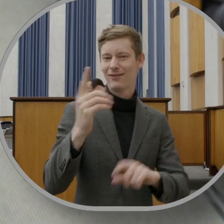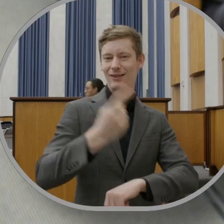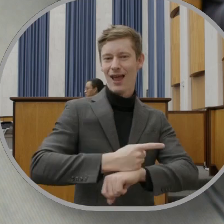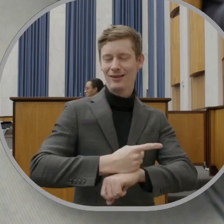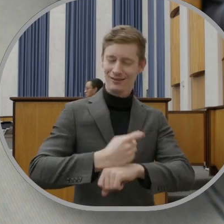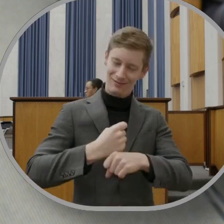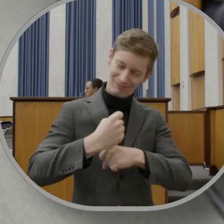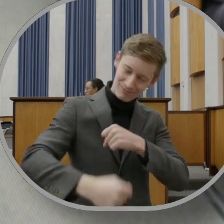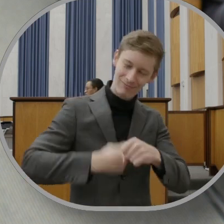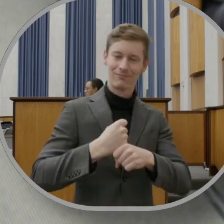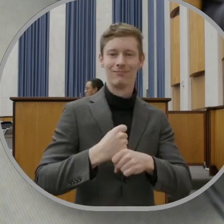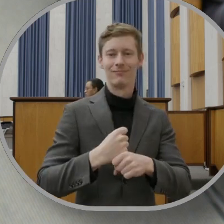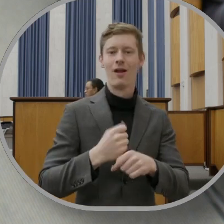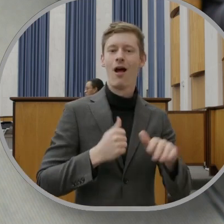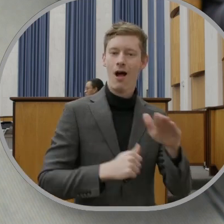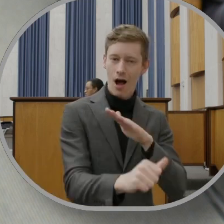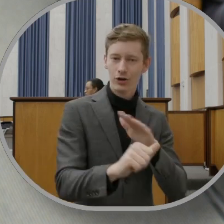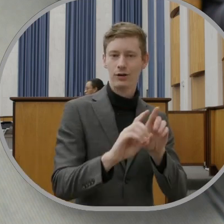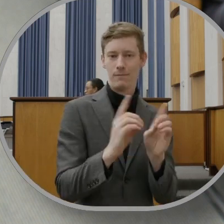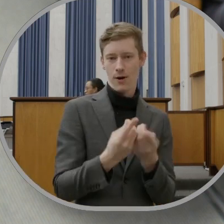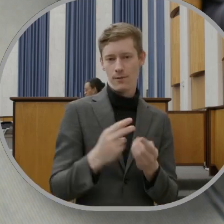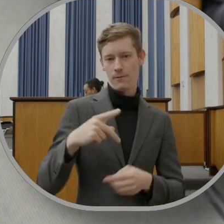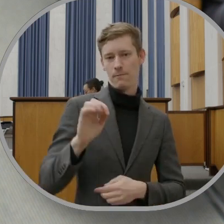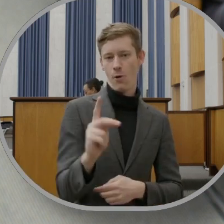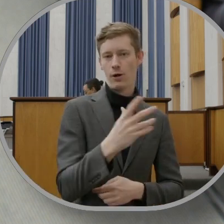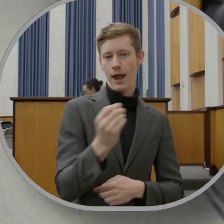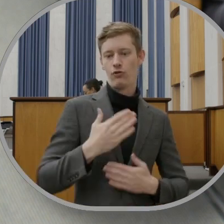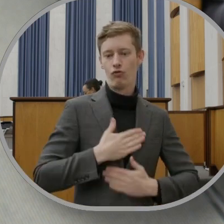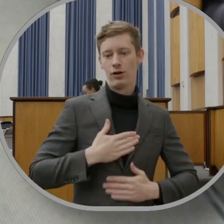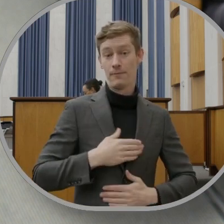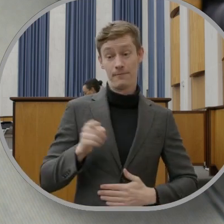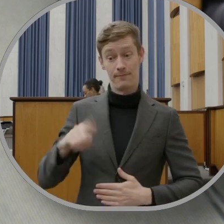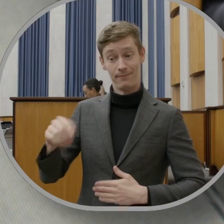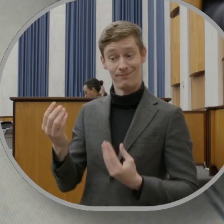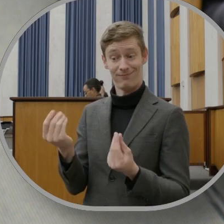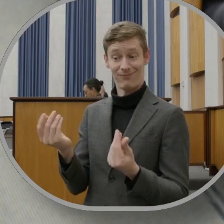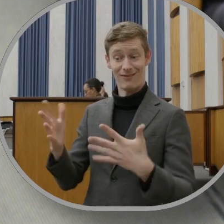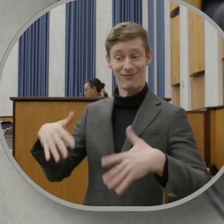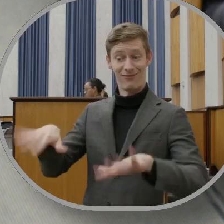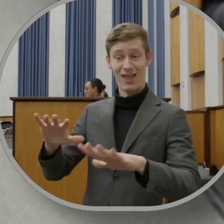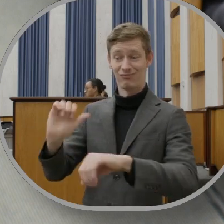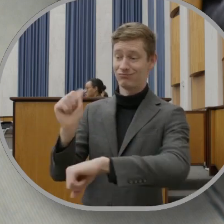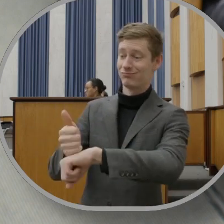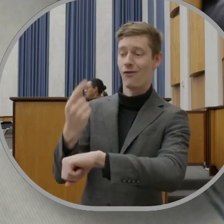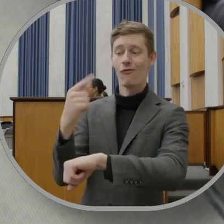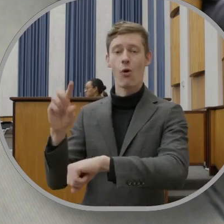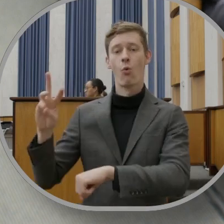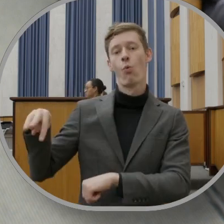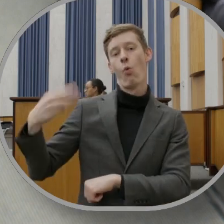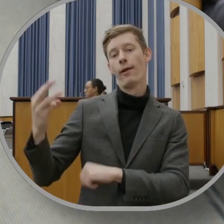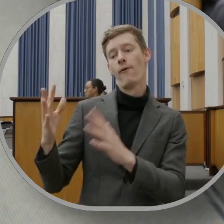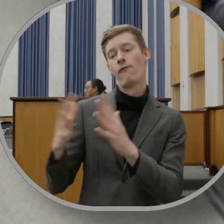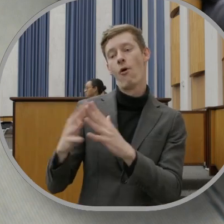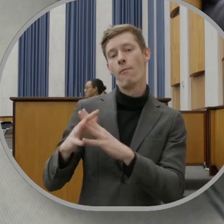Parks and Recreation. The fields the city built over a decade ago for the Washington team will